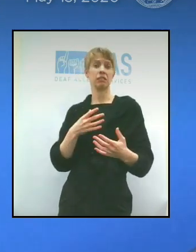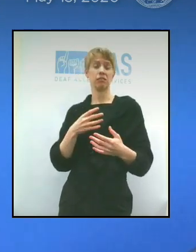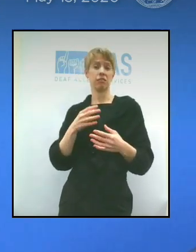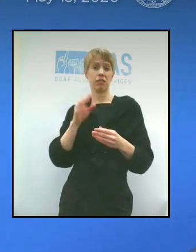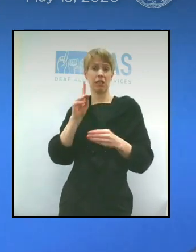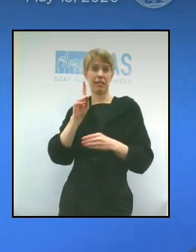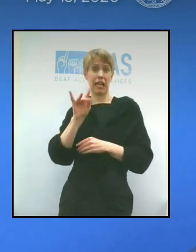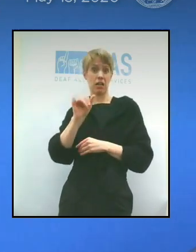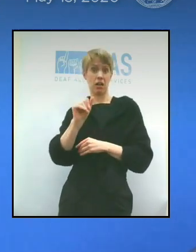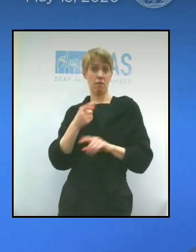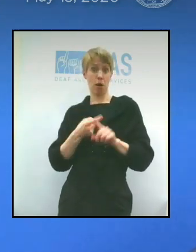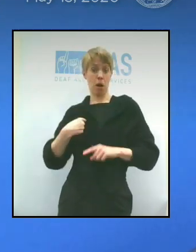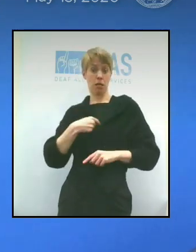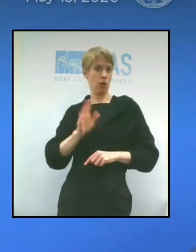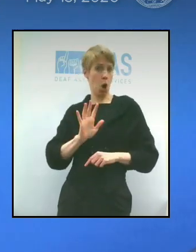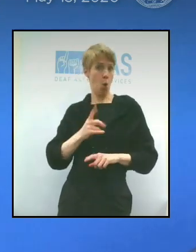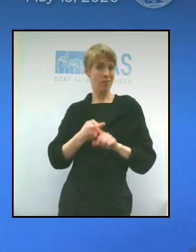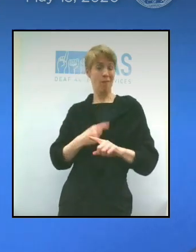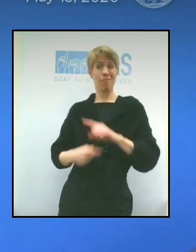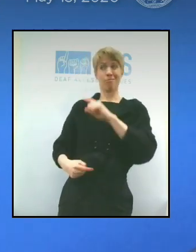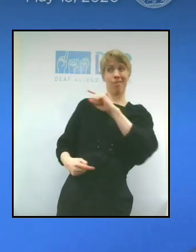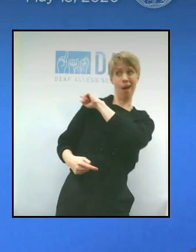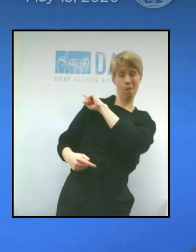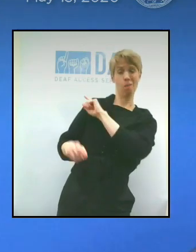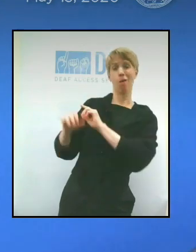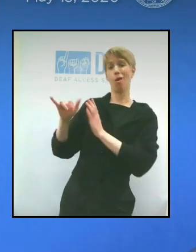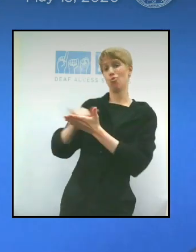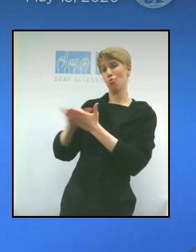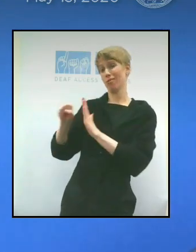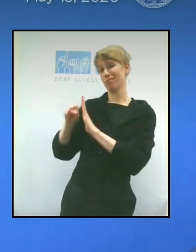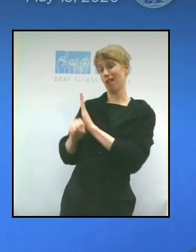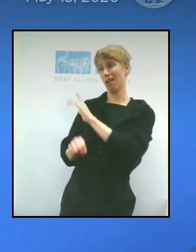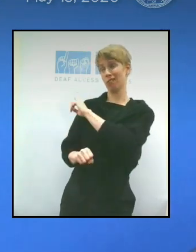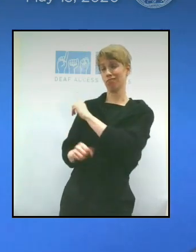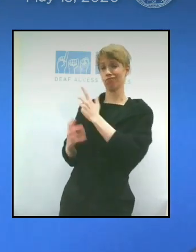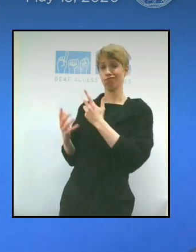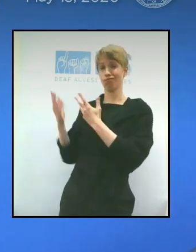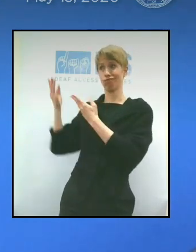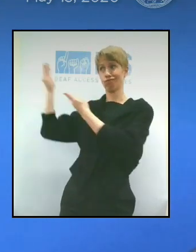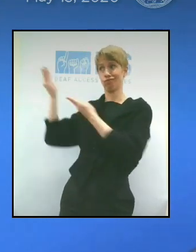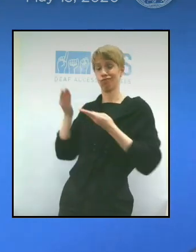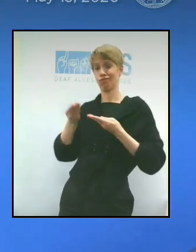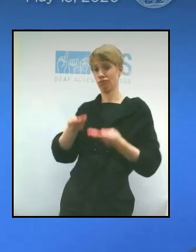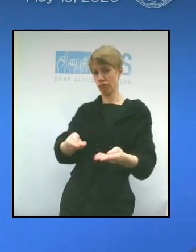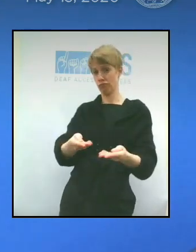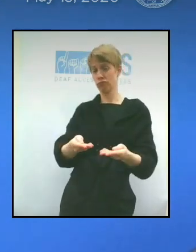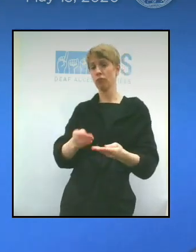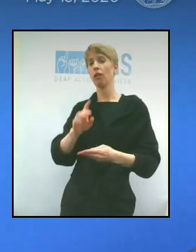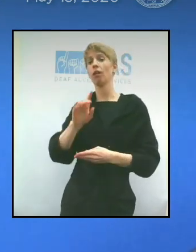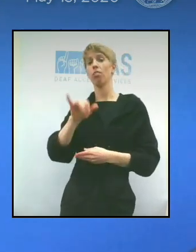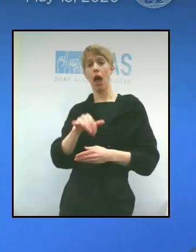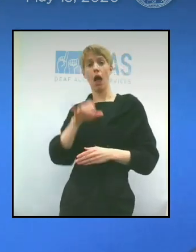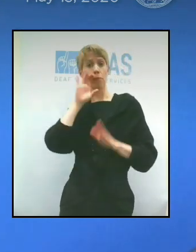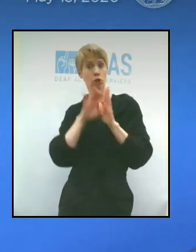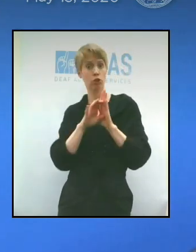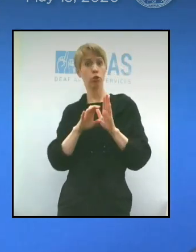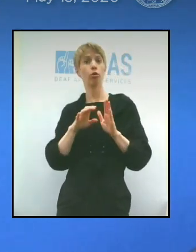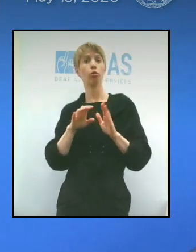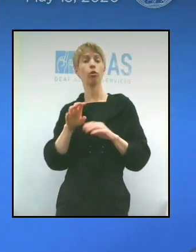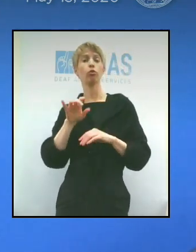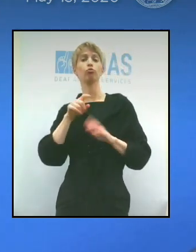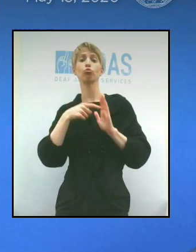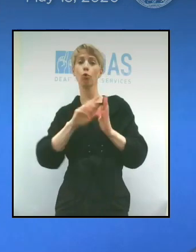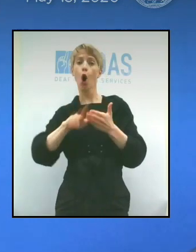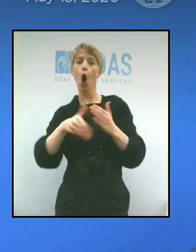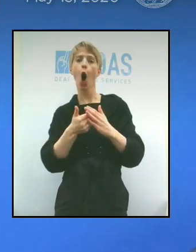This is not our data. The data that has been released is New York State's. I mean, their dashboard is for Western New York, so it's going to include Erie